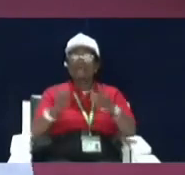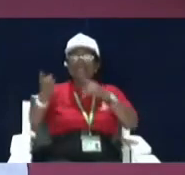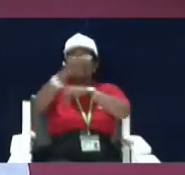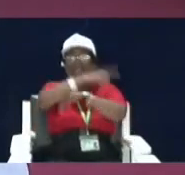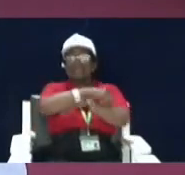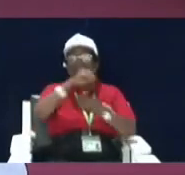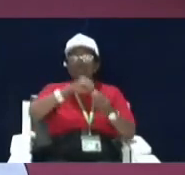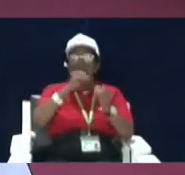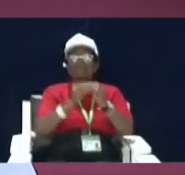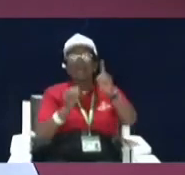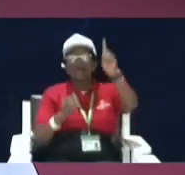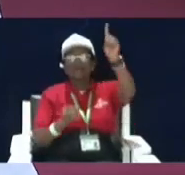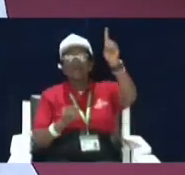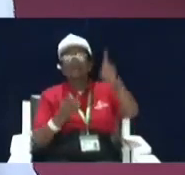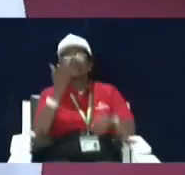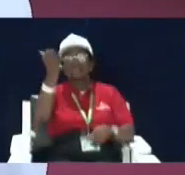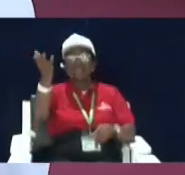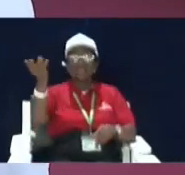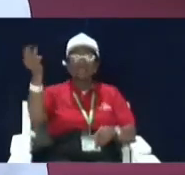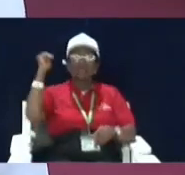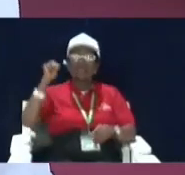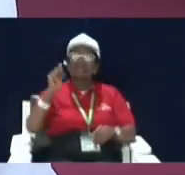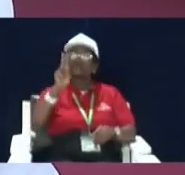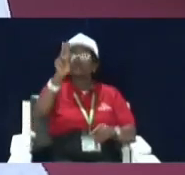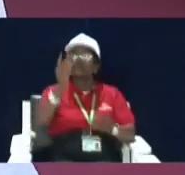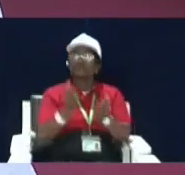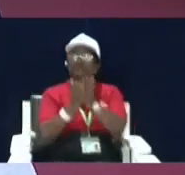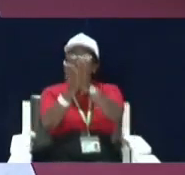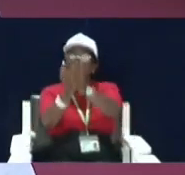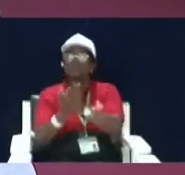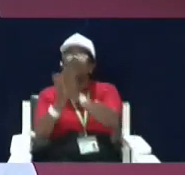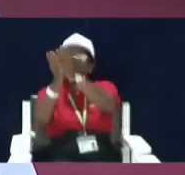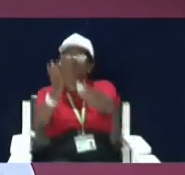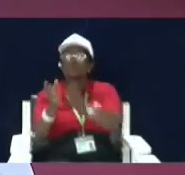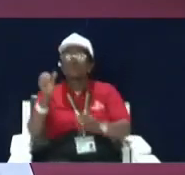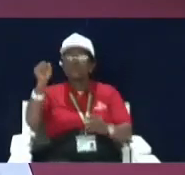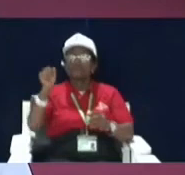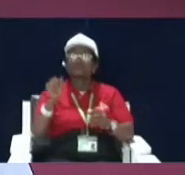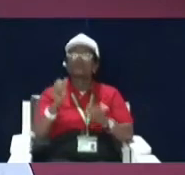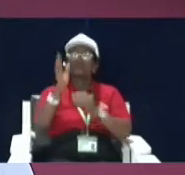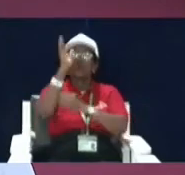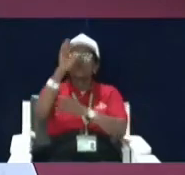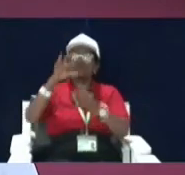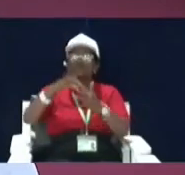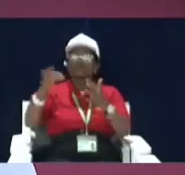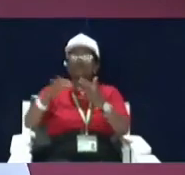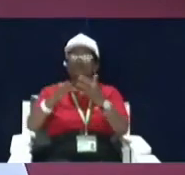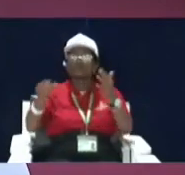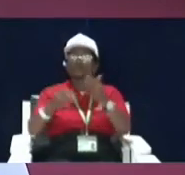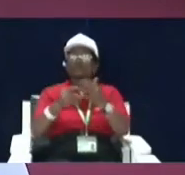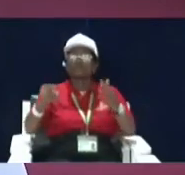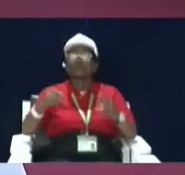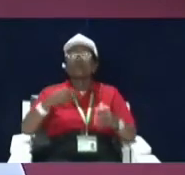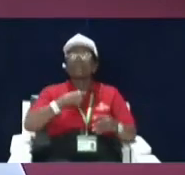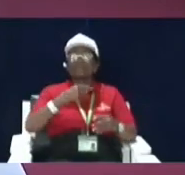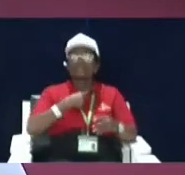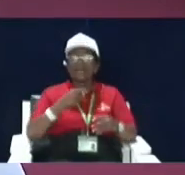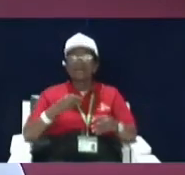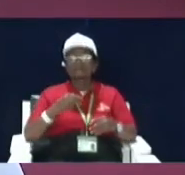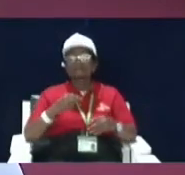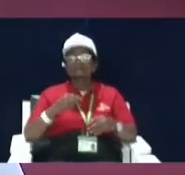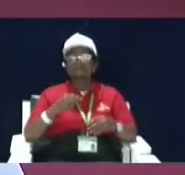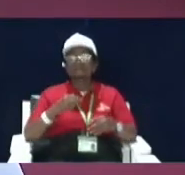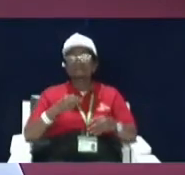Number one, there were two boats. God chose Peter's.